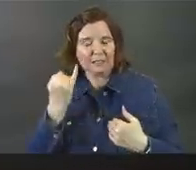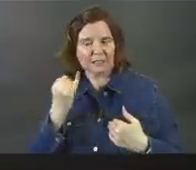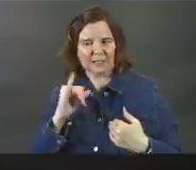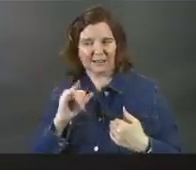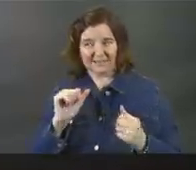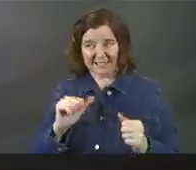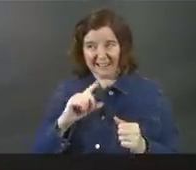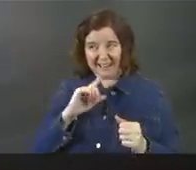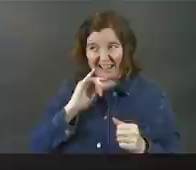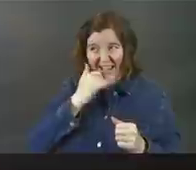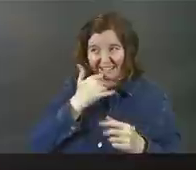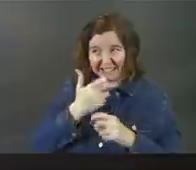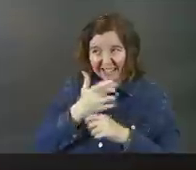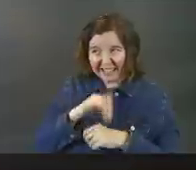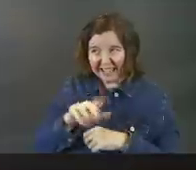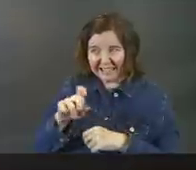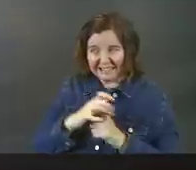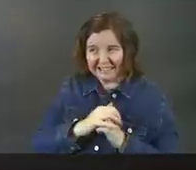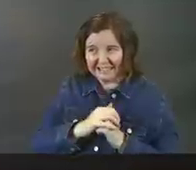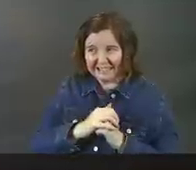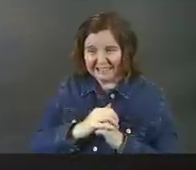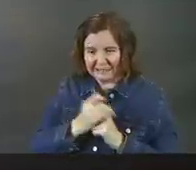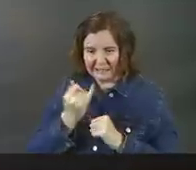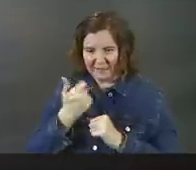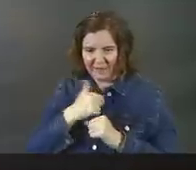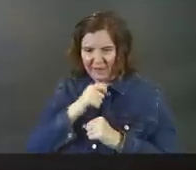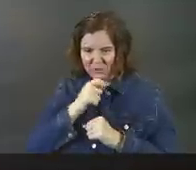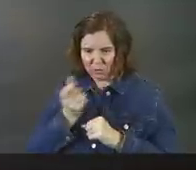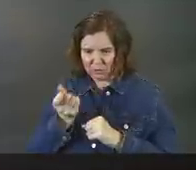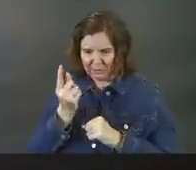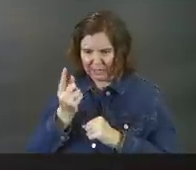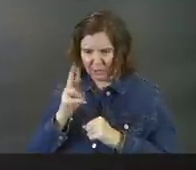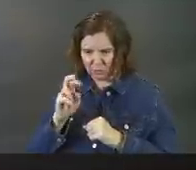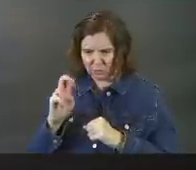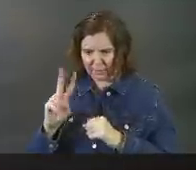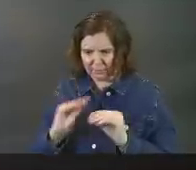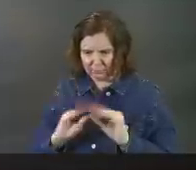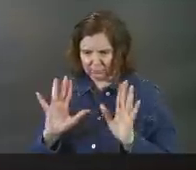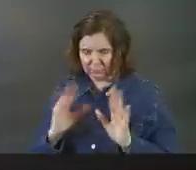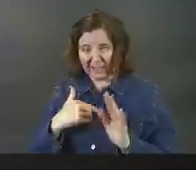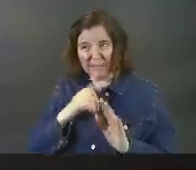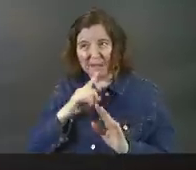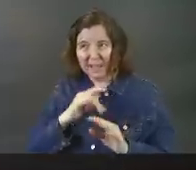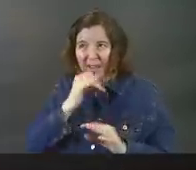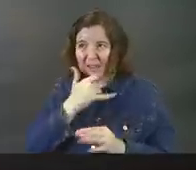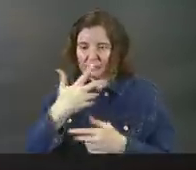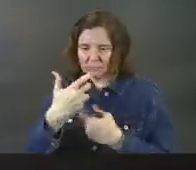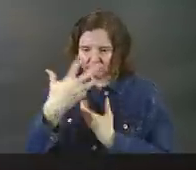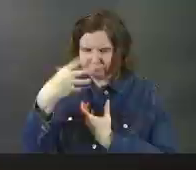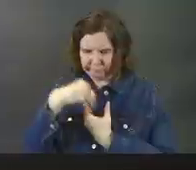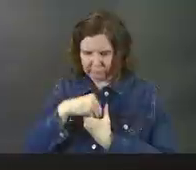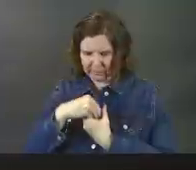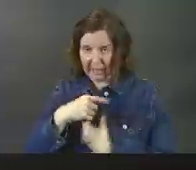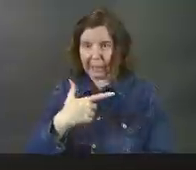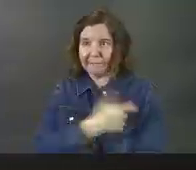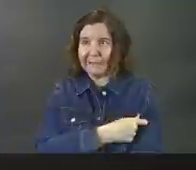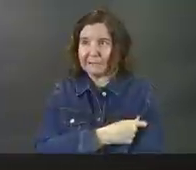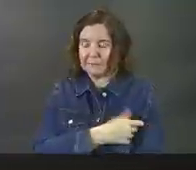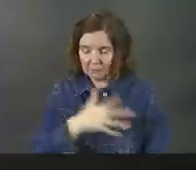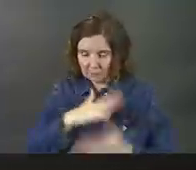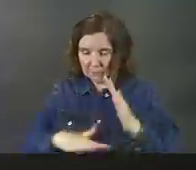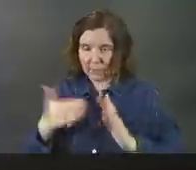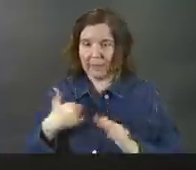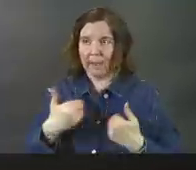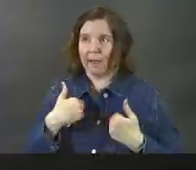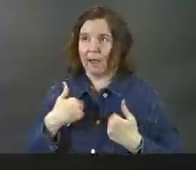like, can I accidentally get that? Like if I don't understand Revelation correctly, am I accidentally gonna go get a vaccine and then get the mark